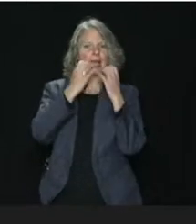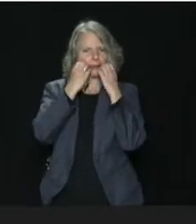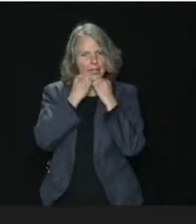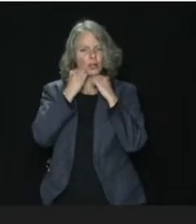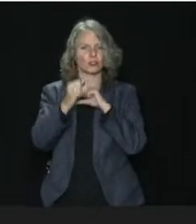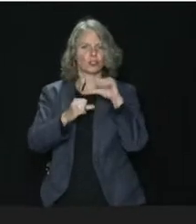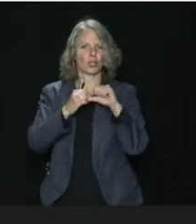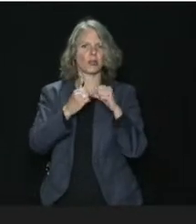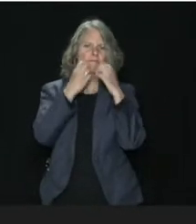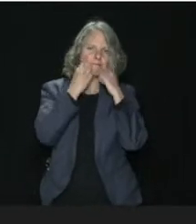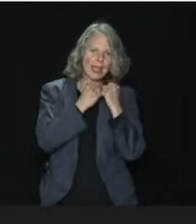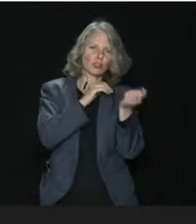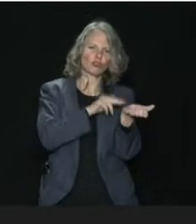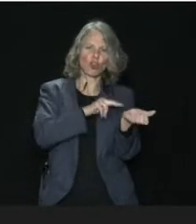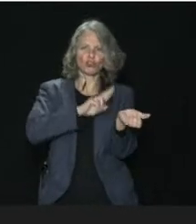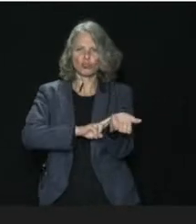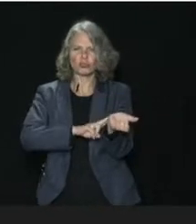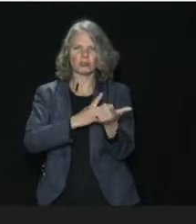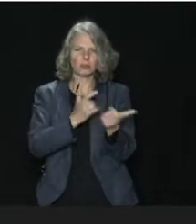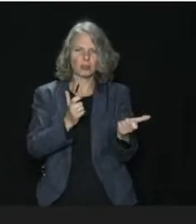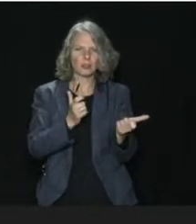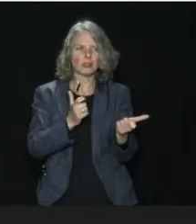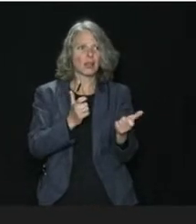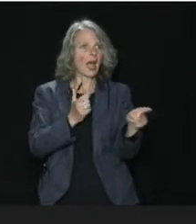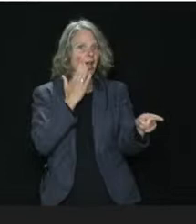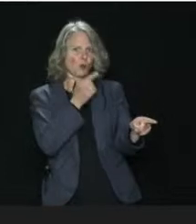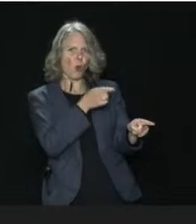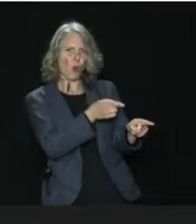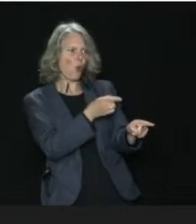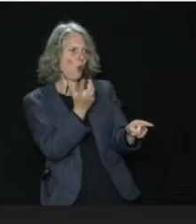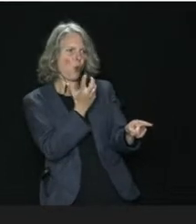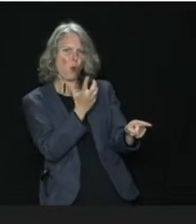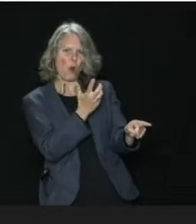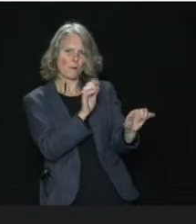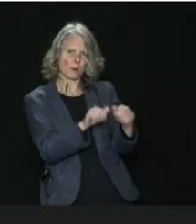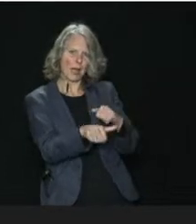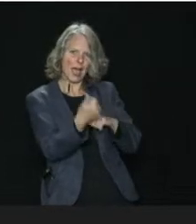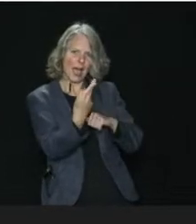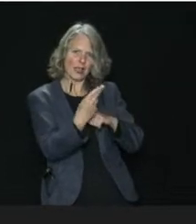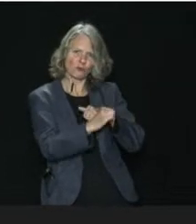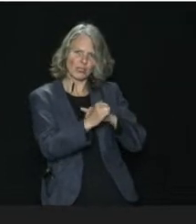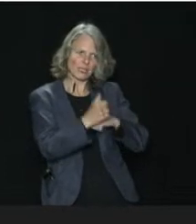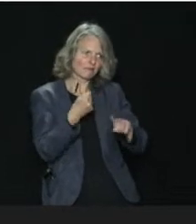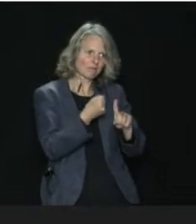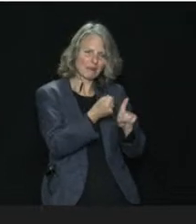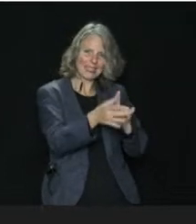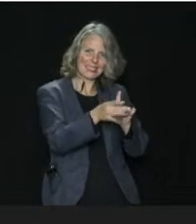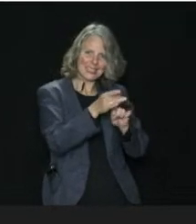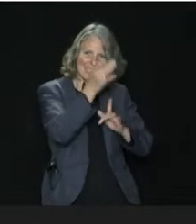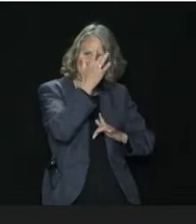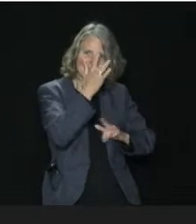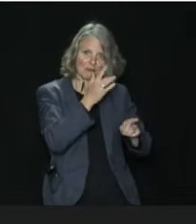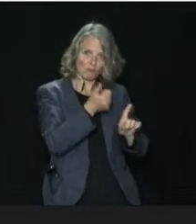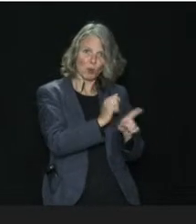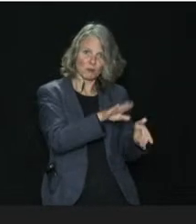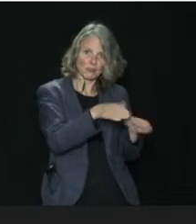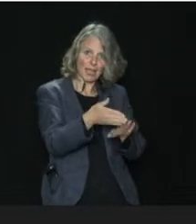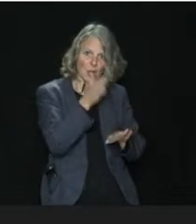frontline workers. It's because they know people who are vulnerable, people who could die if this virus keeps